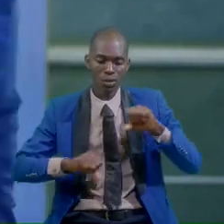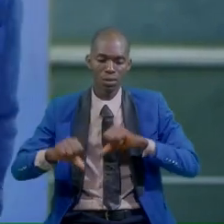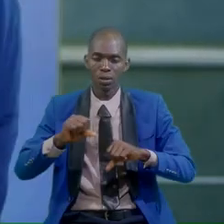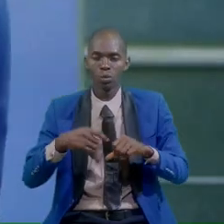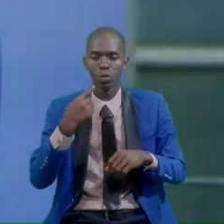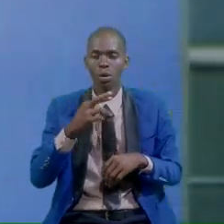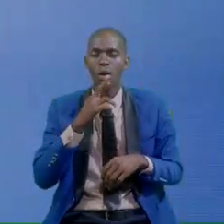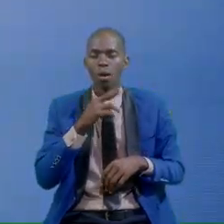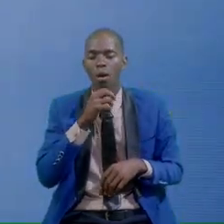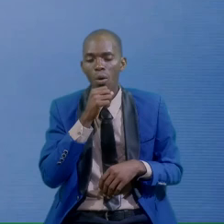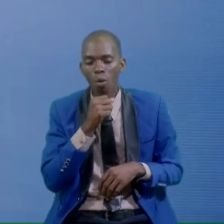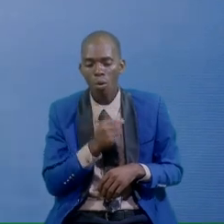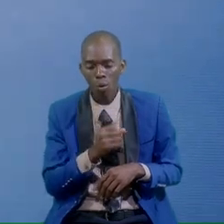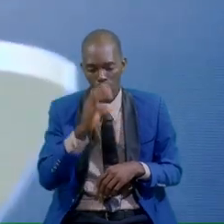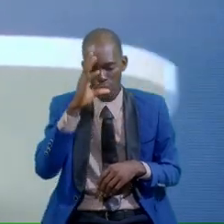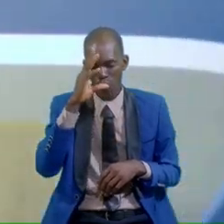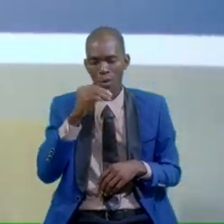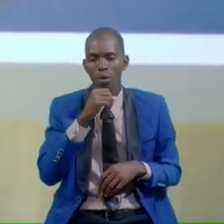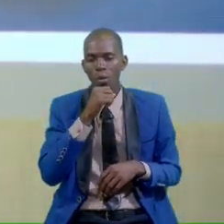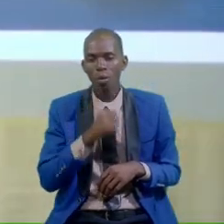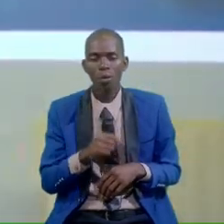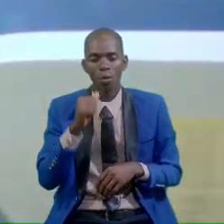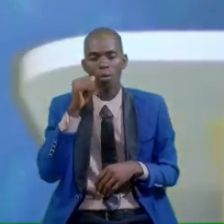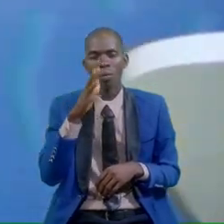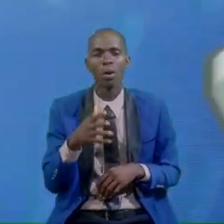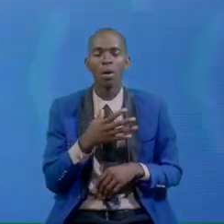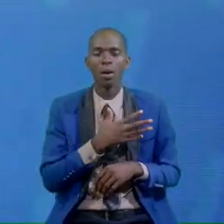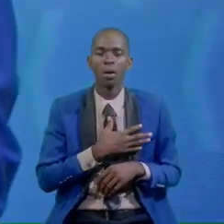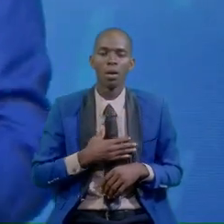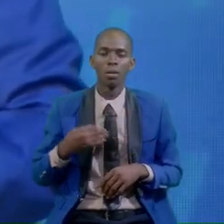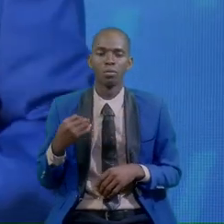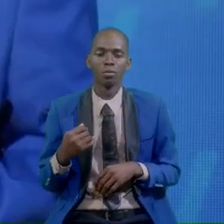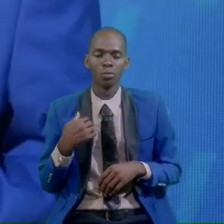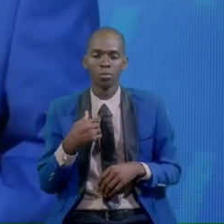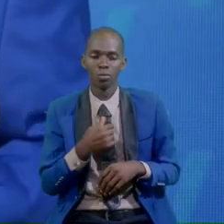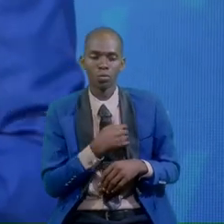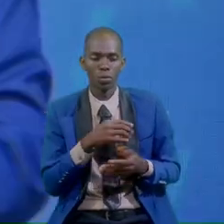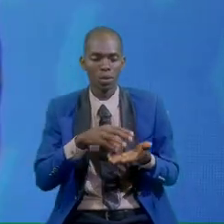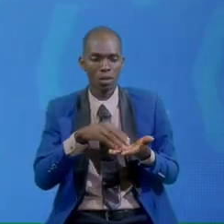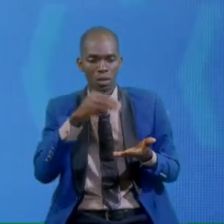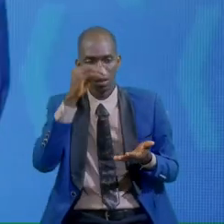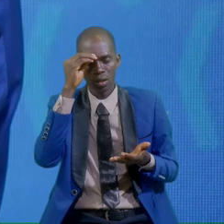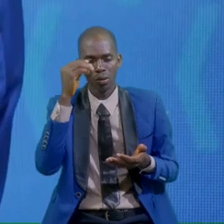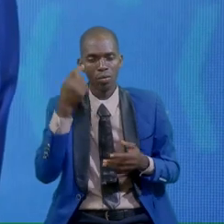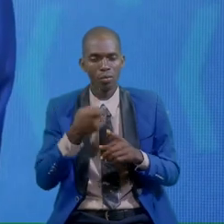women, and they tap from their experience, their resources, and their